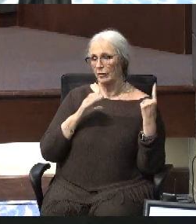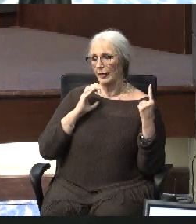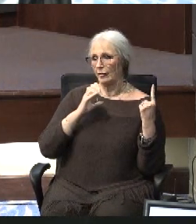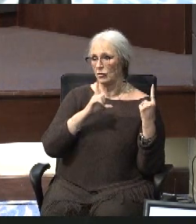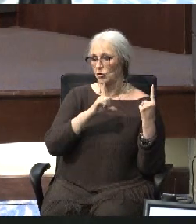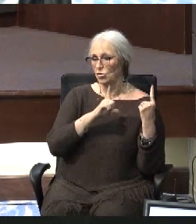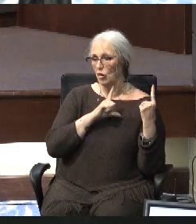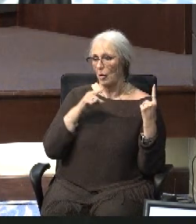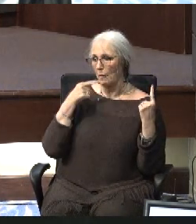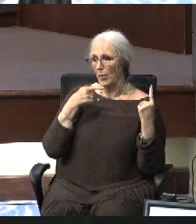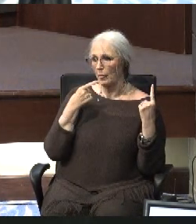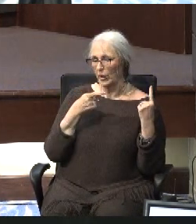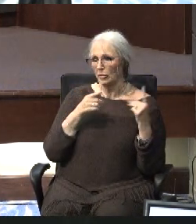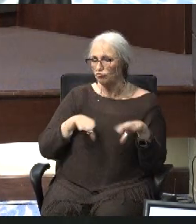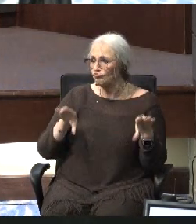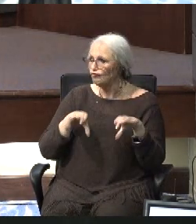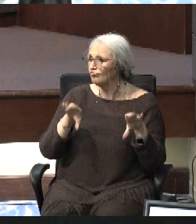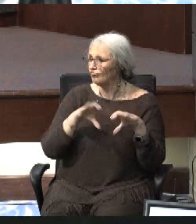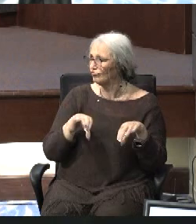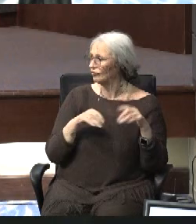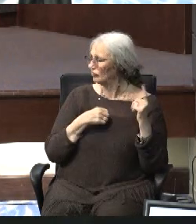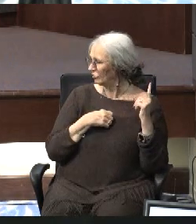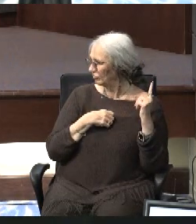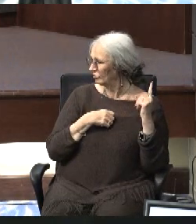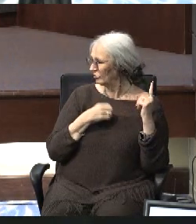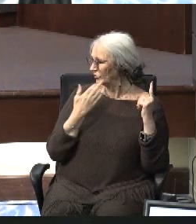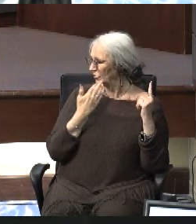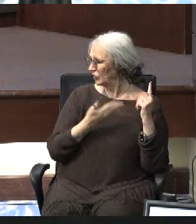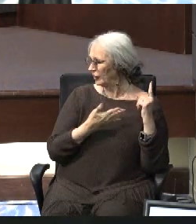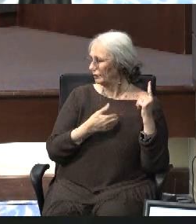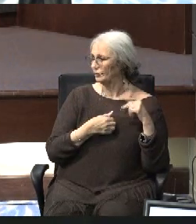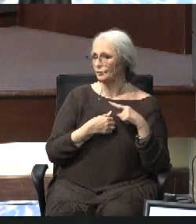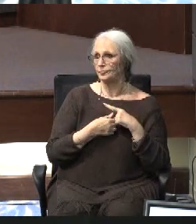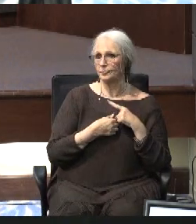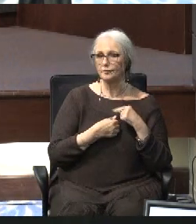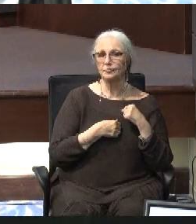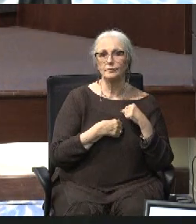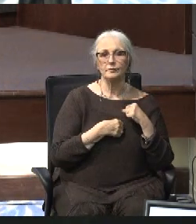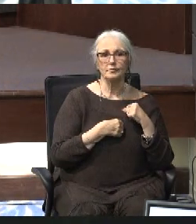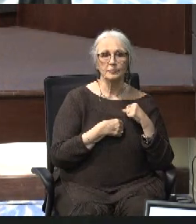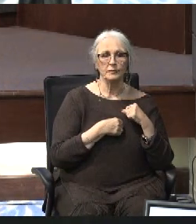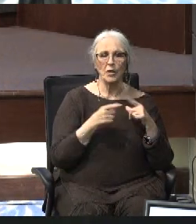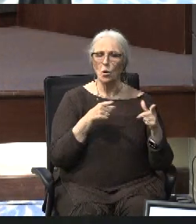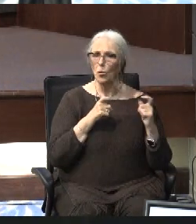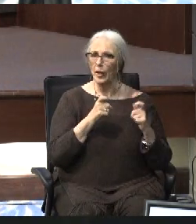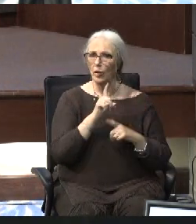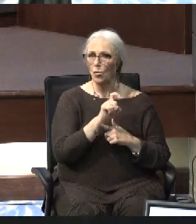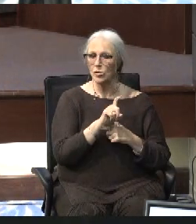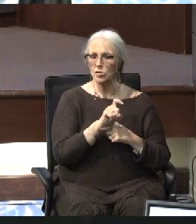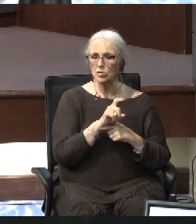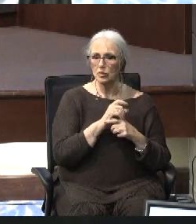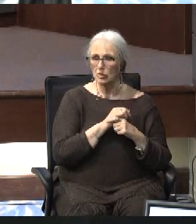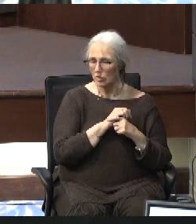and public fully engaged there with all of our channels. Great opportunities. Quick question though,